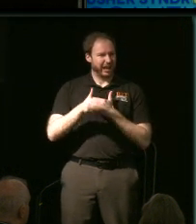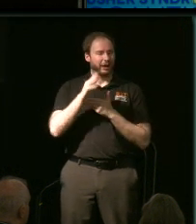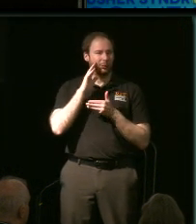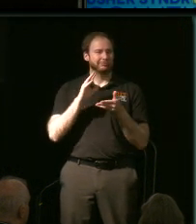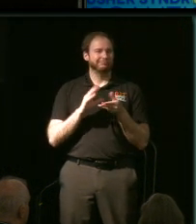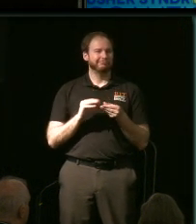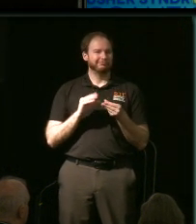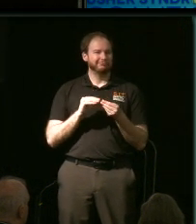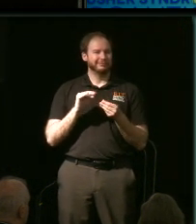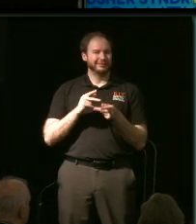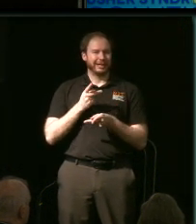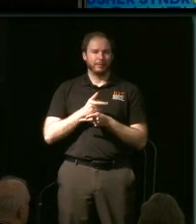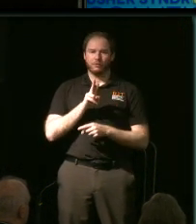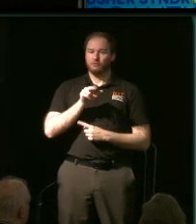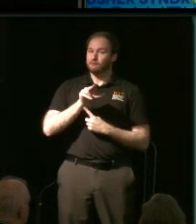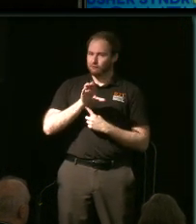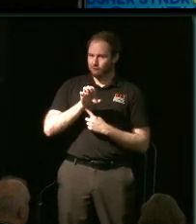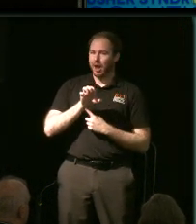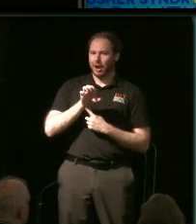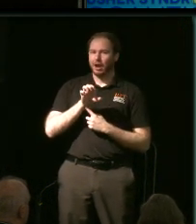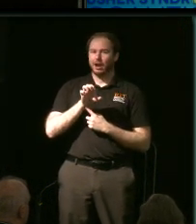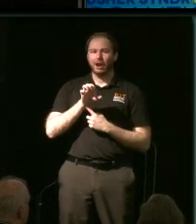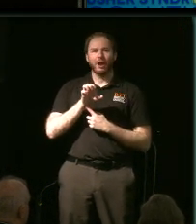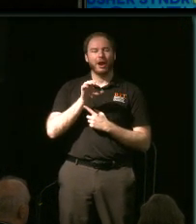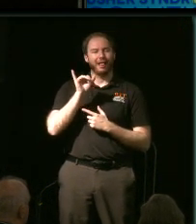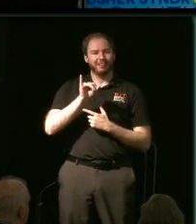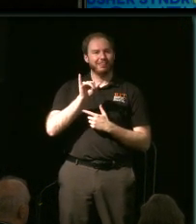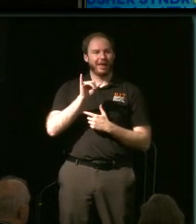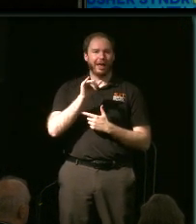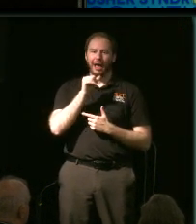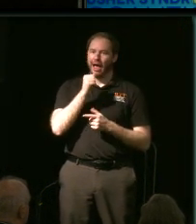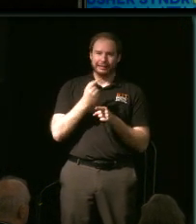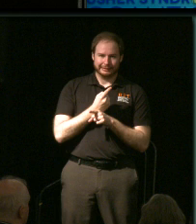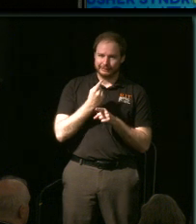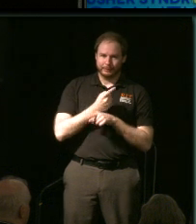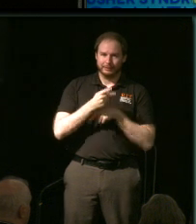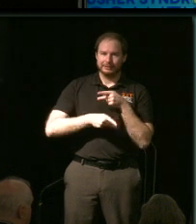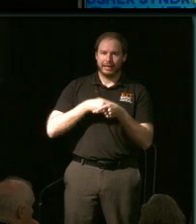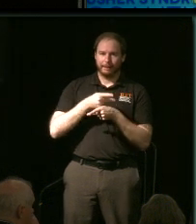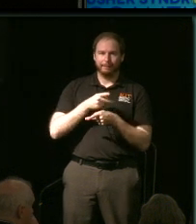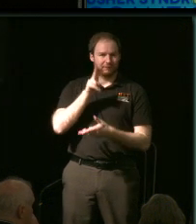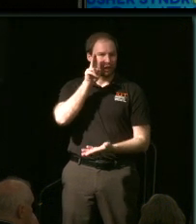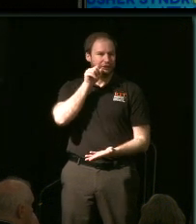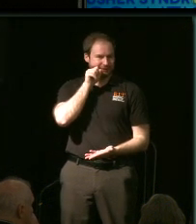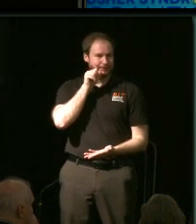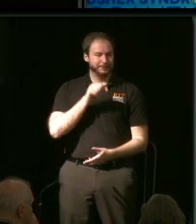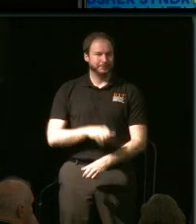about these rarer types and the atypical types of Usher syndrome.